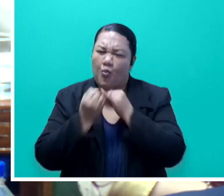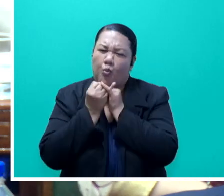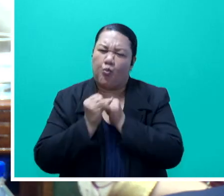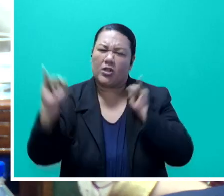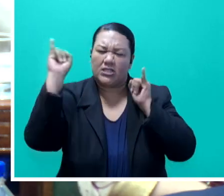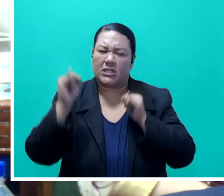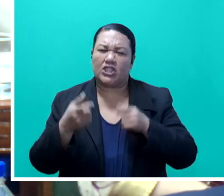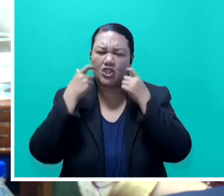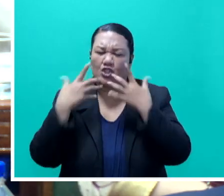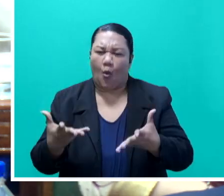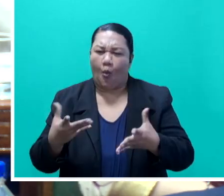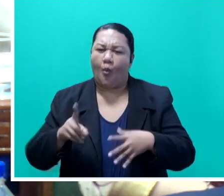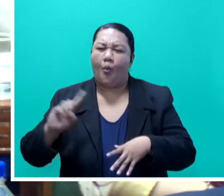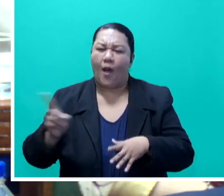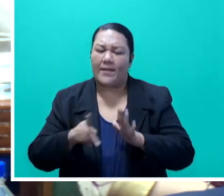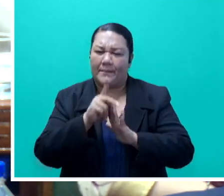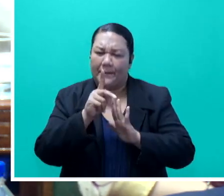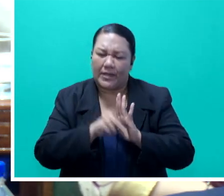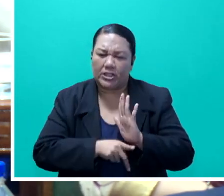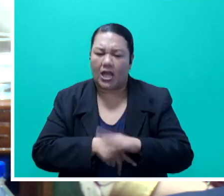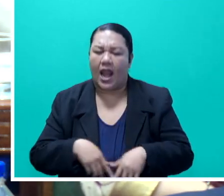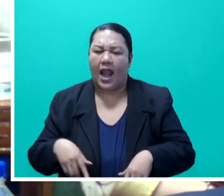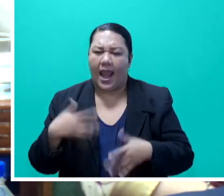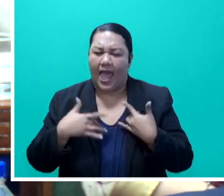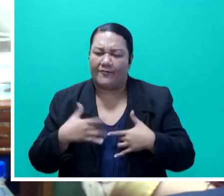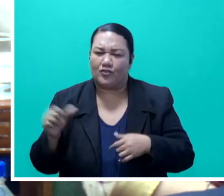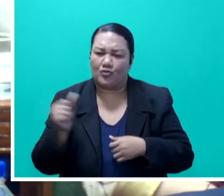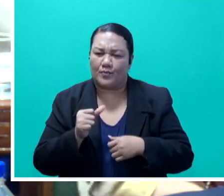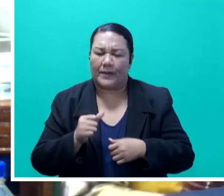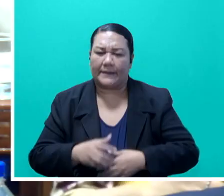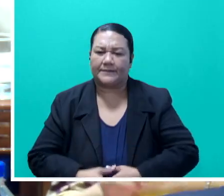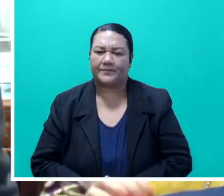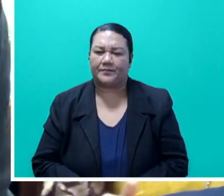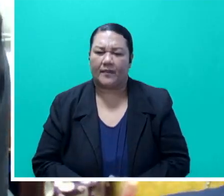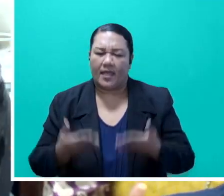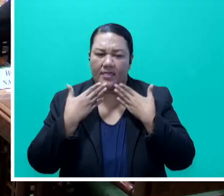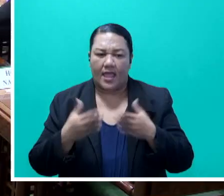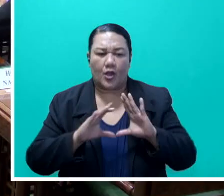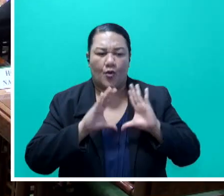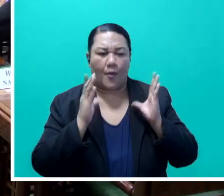display of what political life should be like. Mr. Speaker, sir, I thank the committee for the report. Thank you.